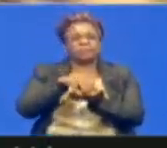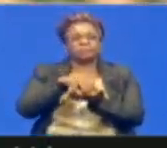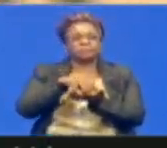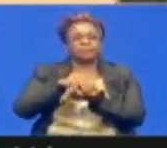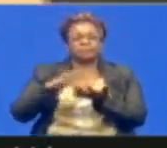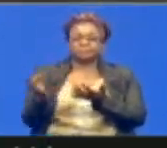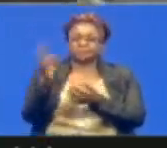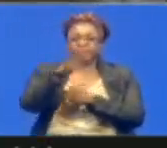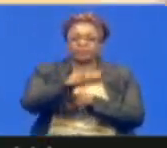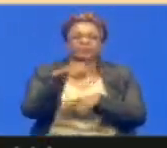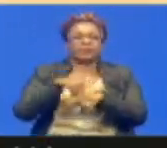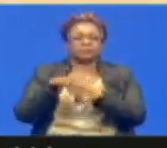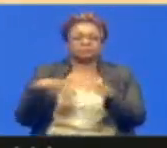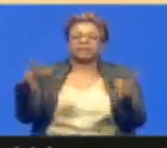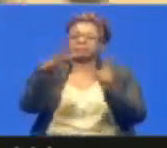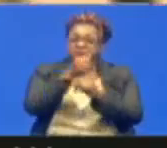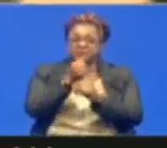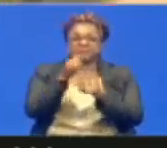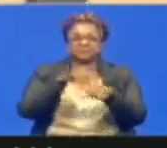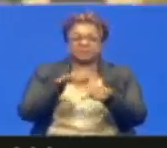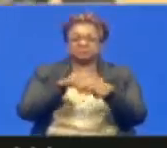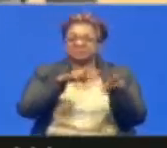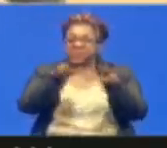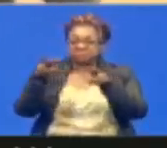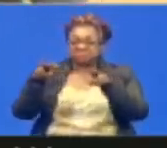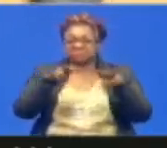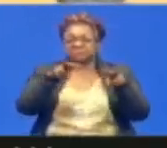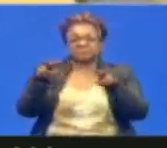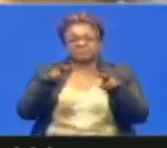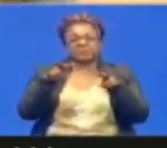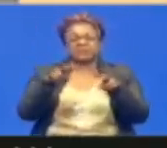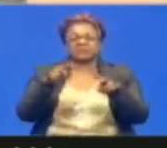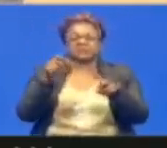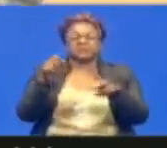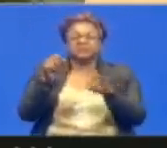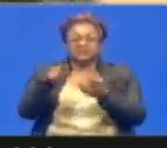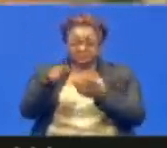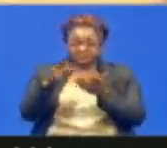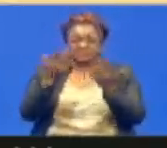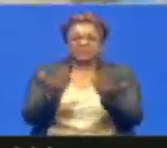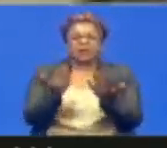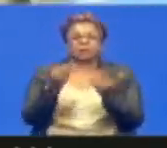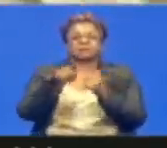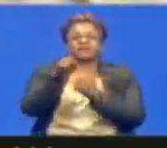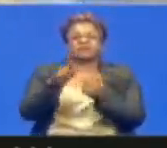3 days after he was captured mowing down tea bushes in Nandi County, the governor, Stephen Sang, has been taken into